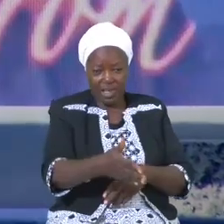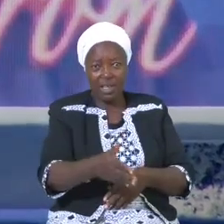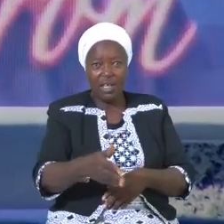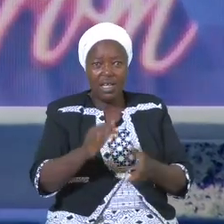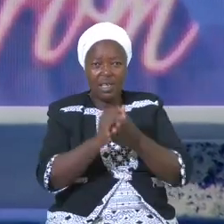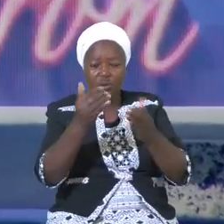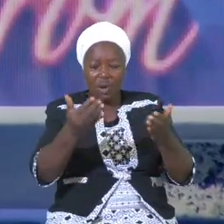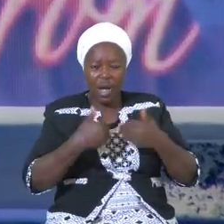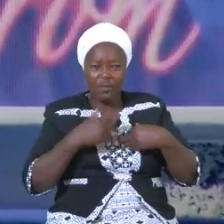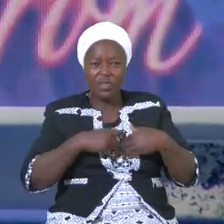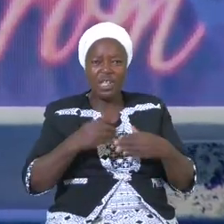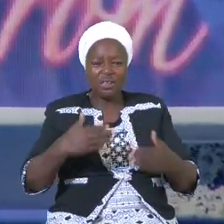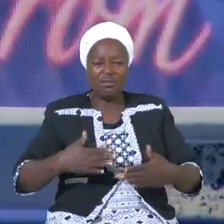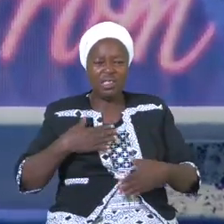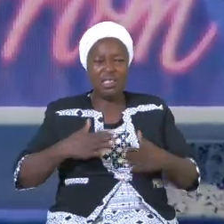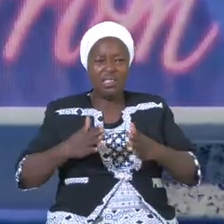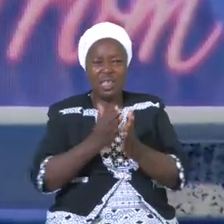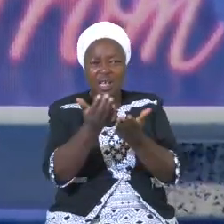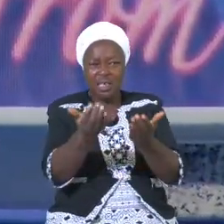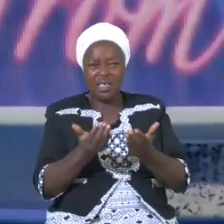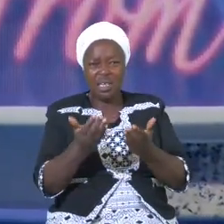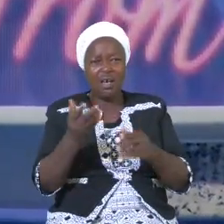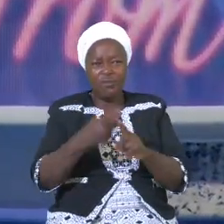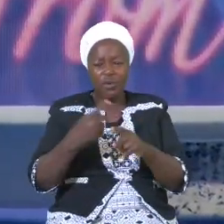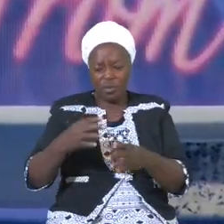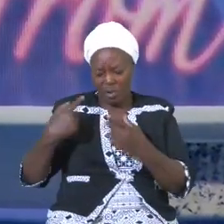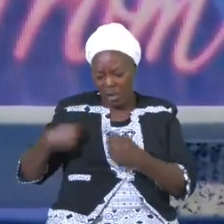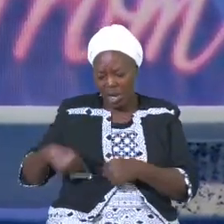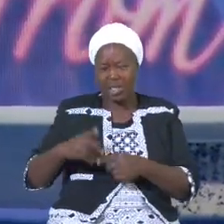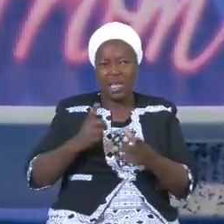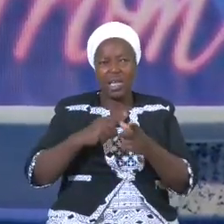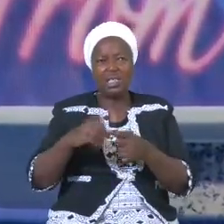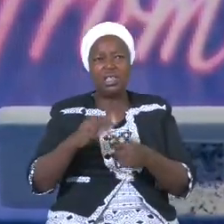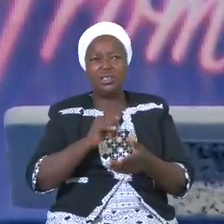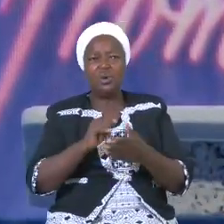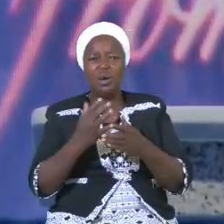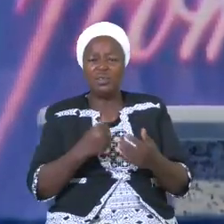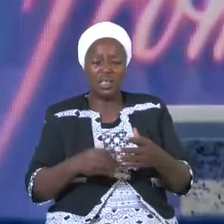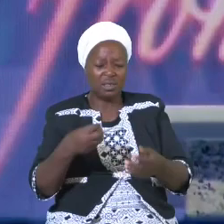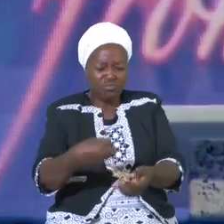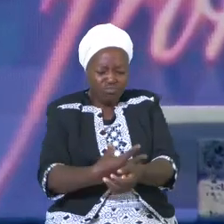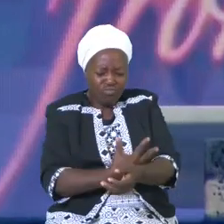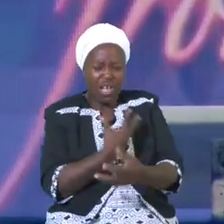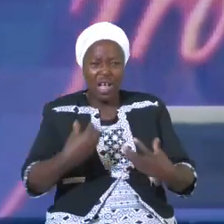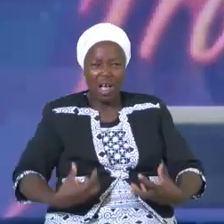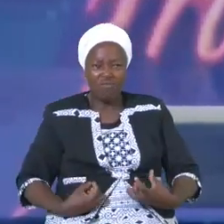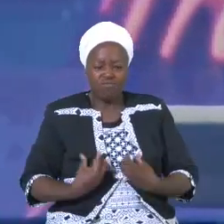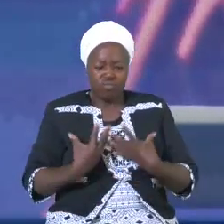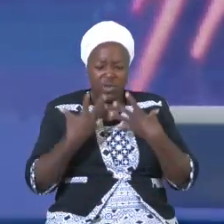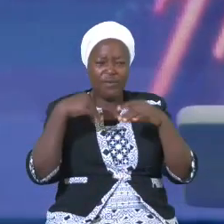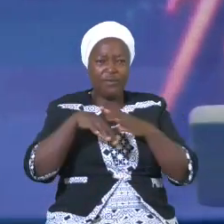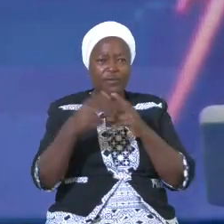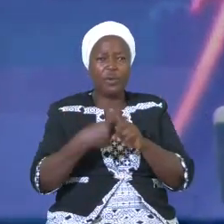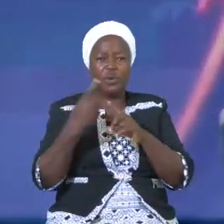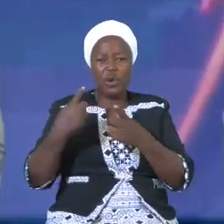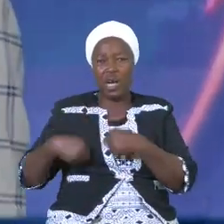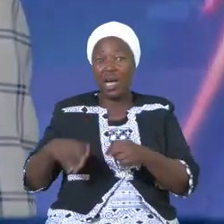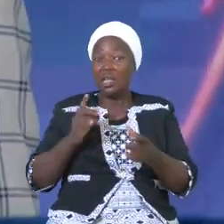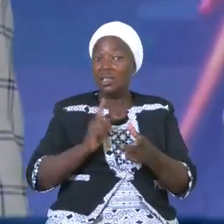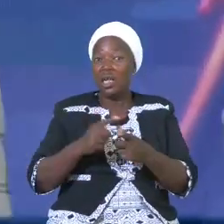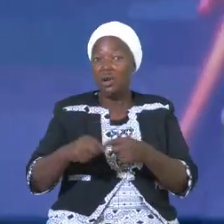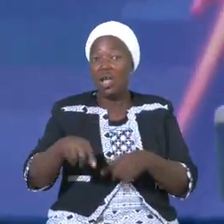from your heart the desire from your their spiritual from your heart whosoever will let him